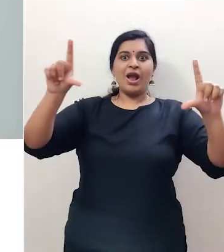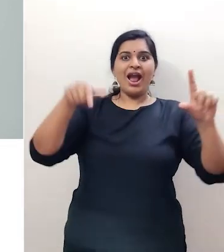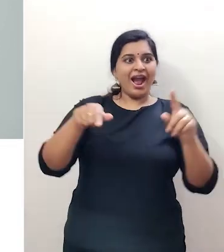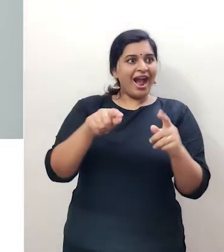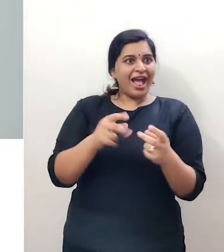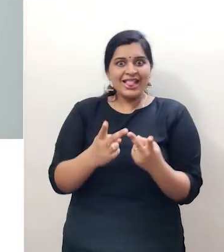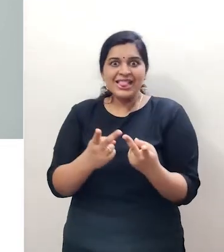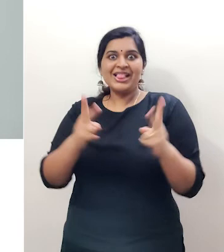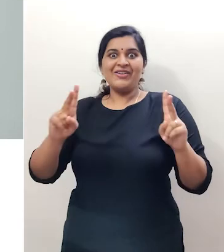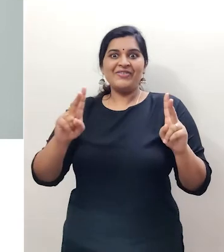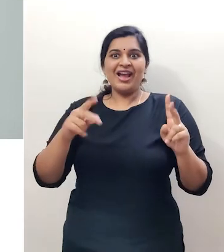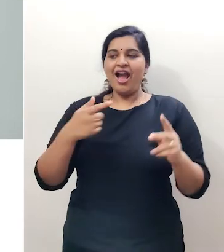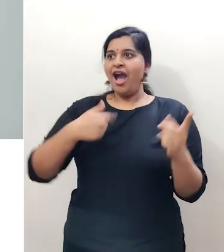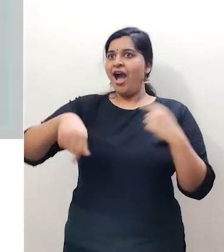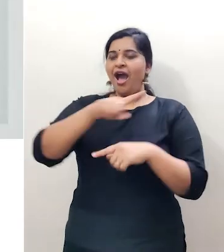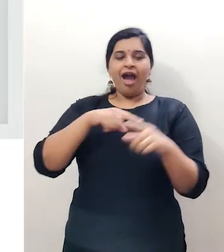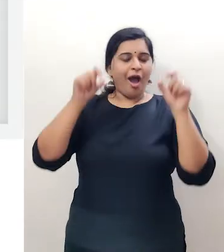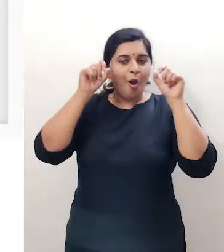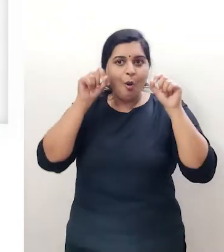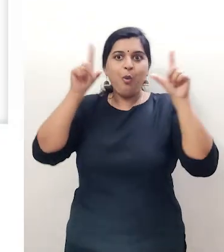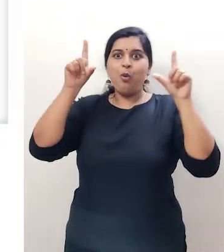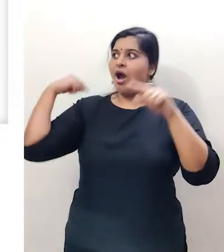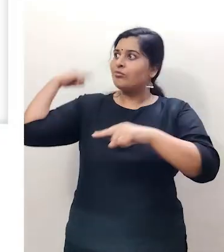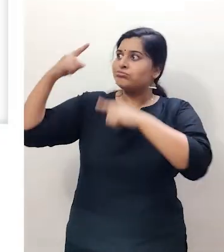the masses returns to them in a new avatar.